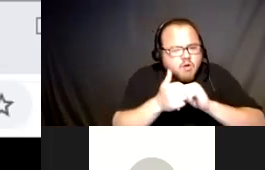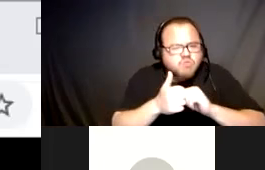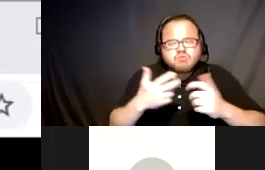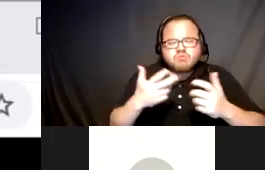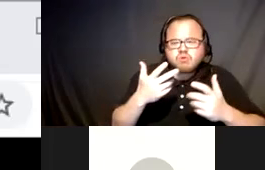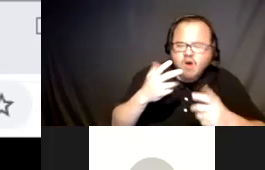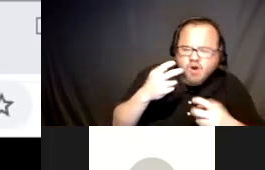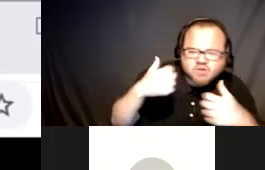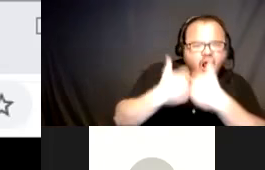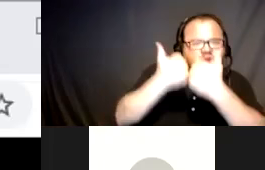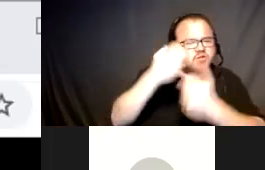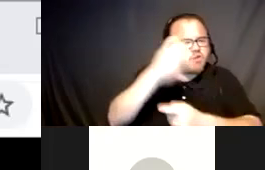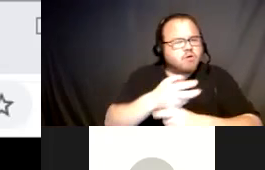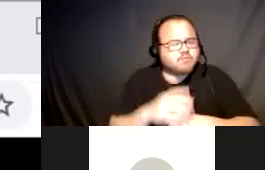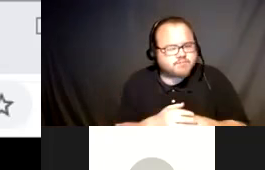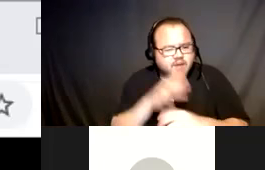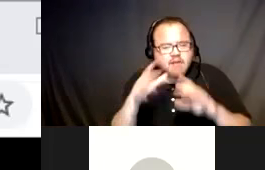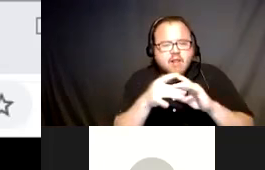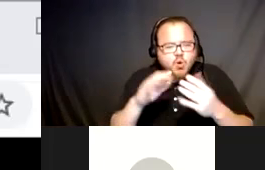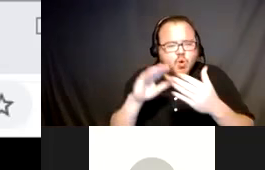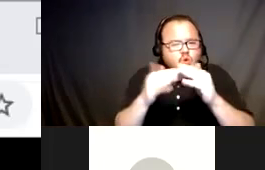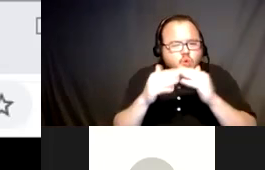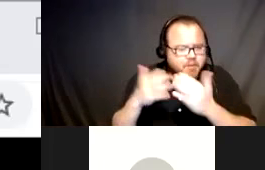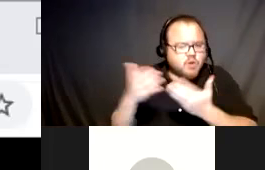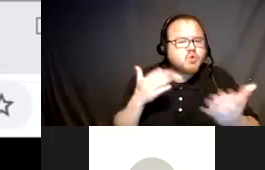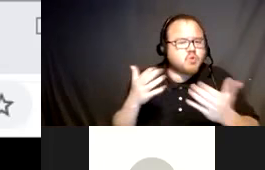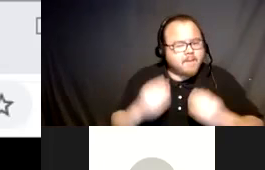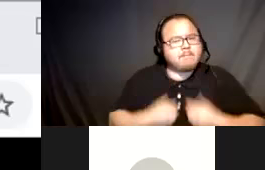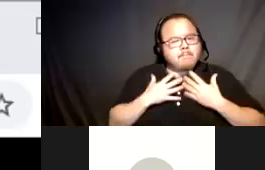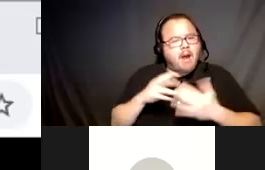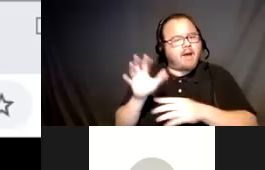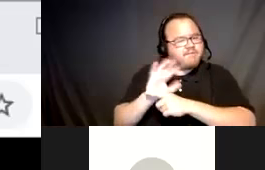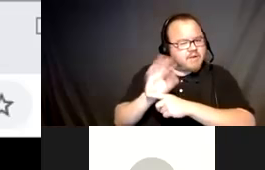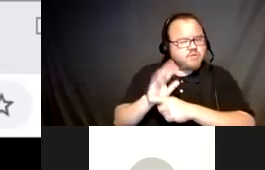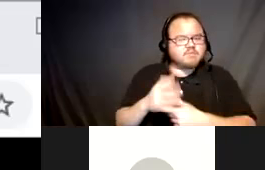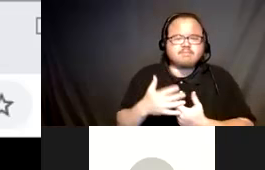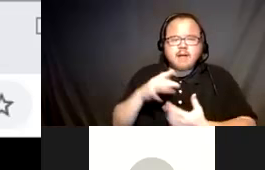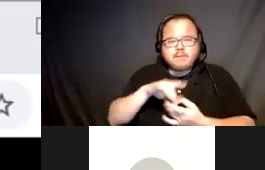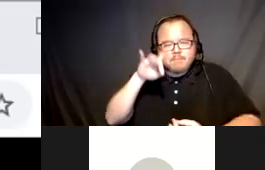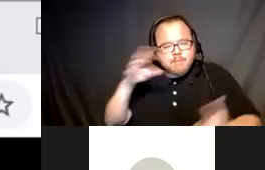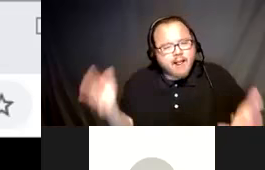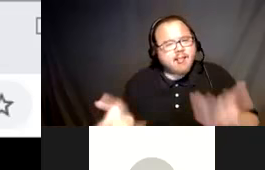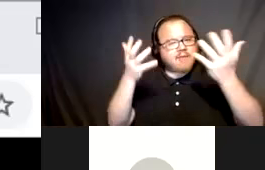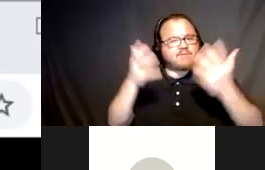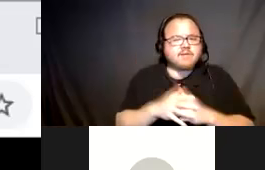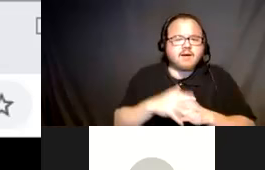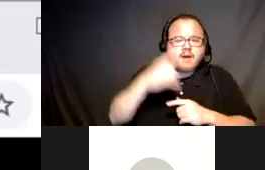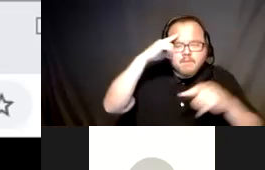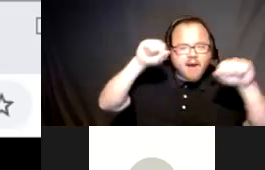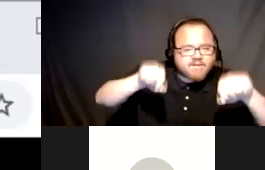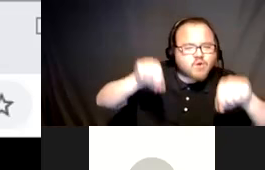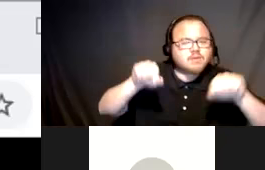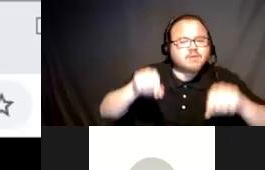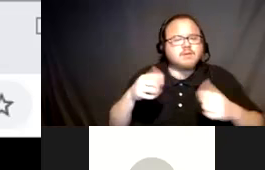find links to community services, inspiring videos to uplift your spirits, strategies for mindfulness and stress